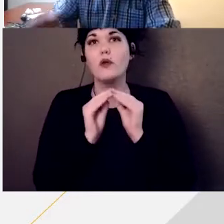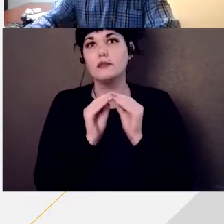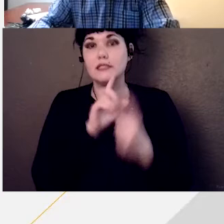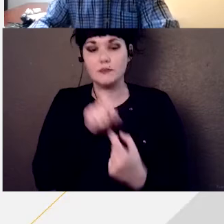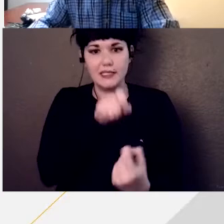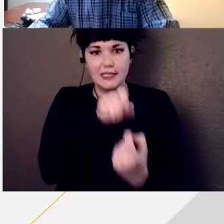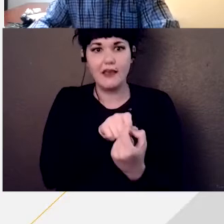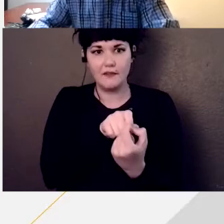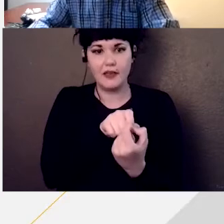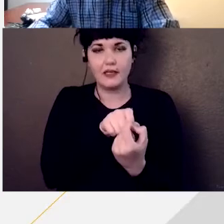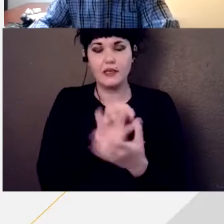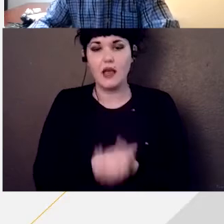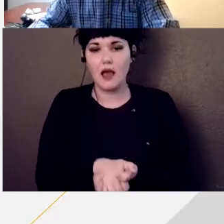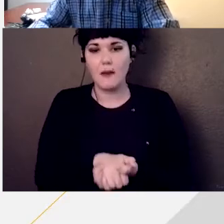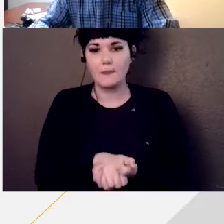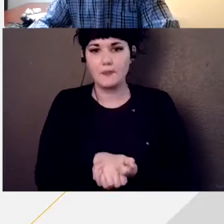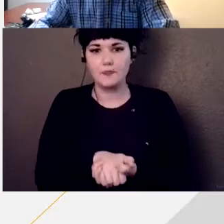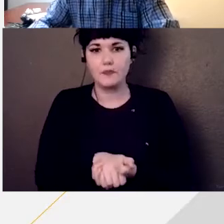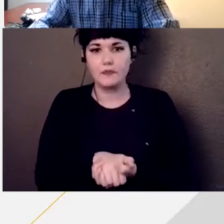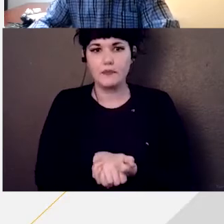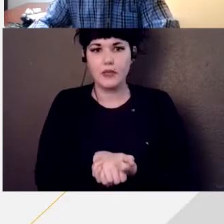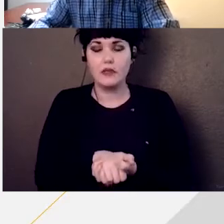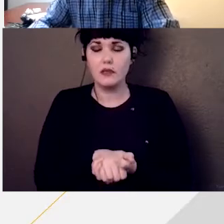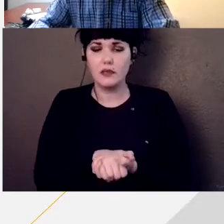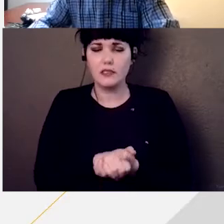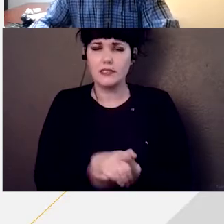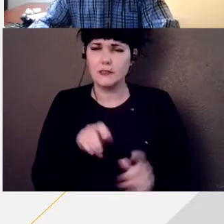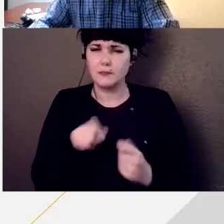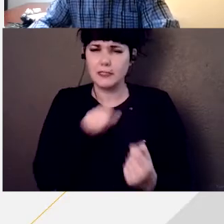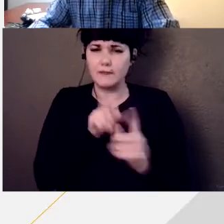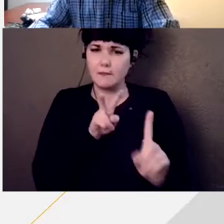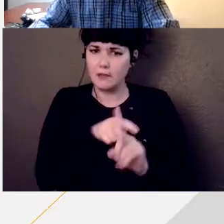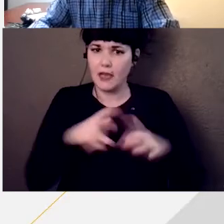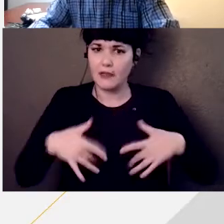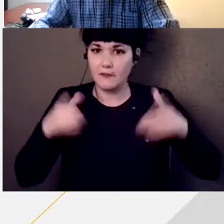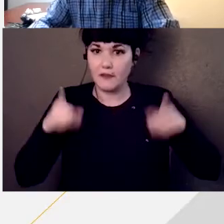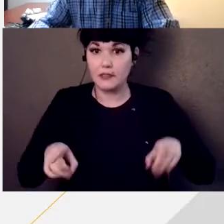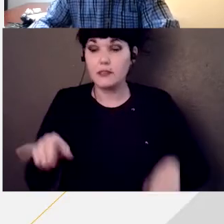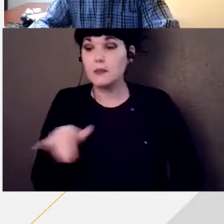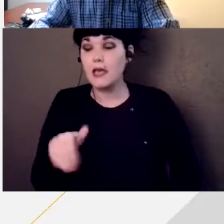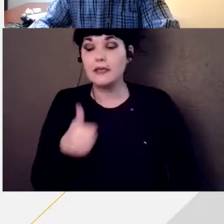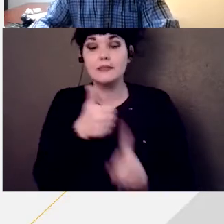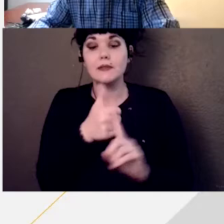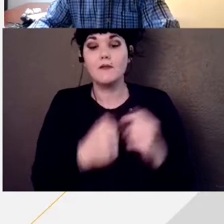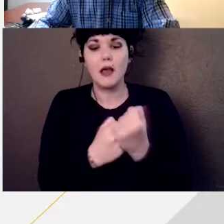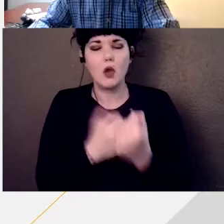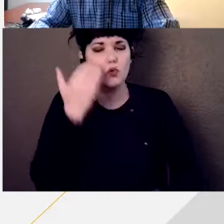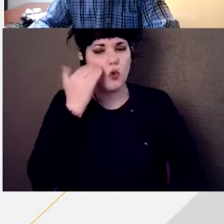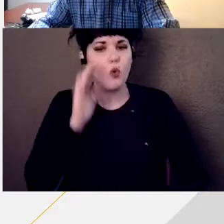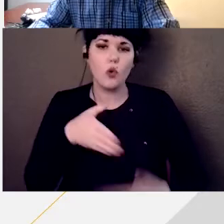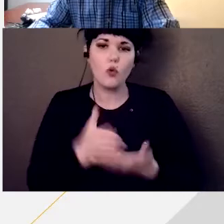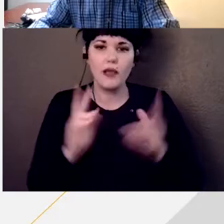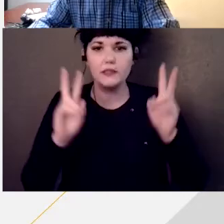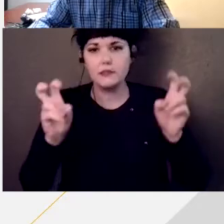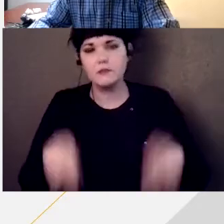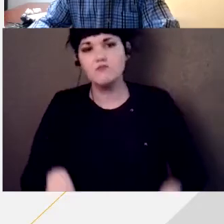specifically tailored outreach events, such as our self-advocacy, know your rights trainings on particular topics such as special